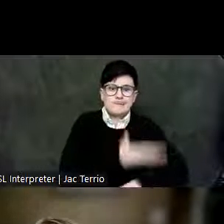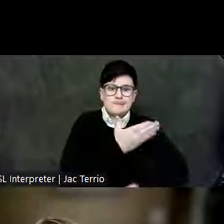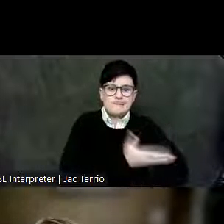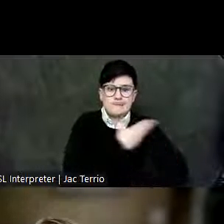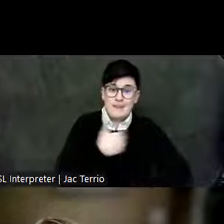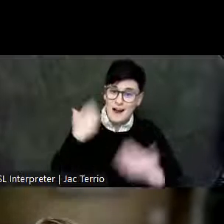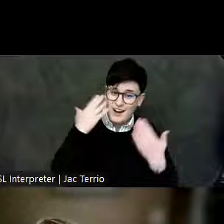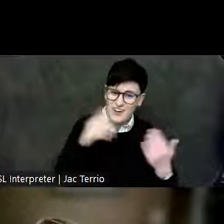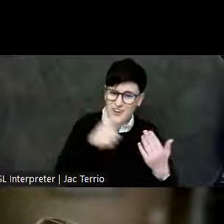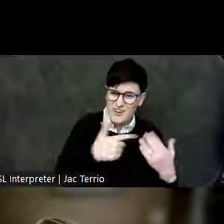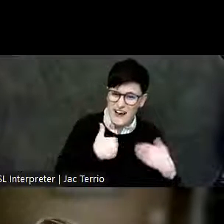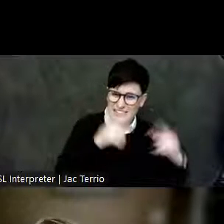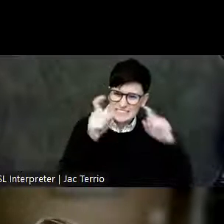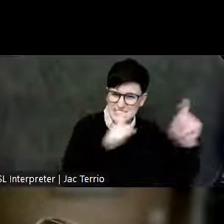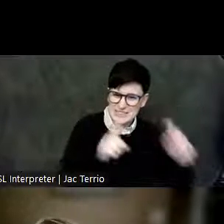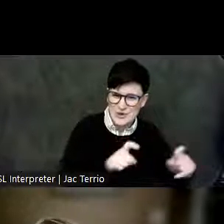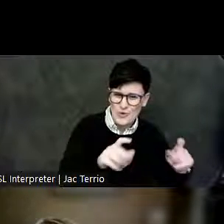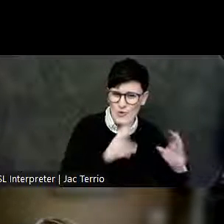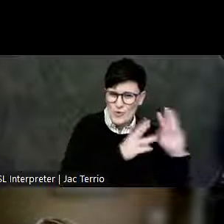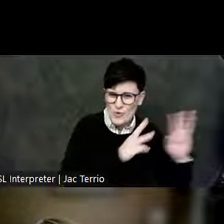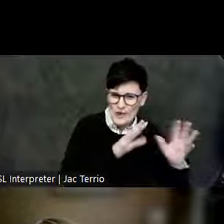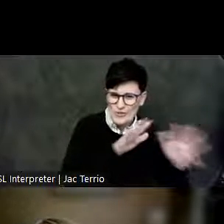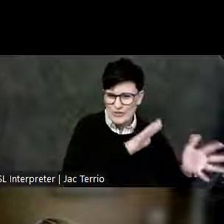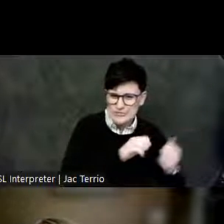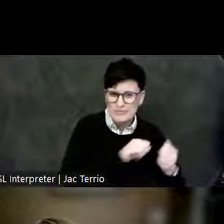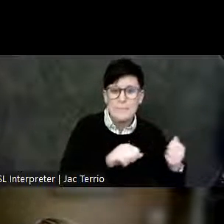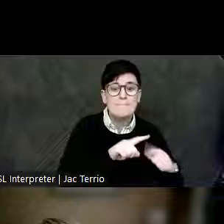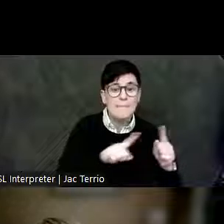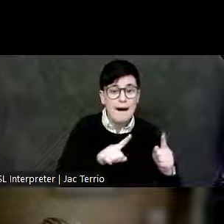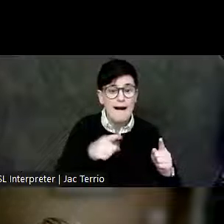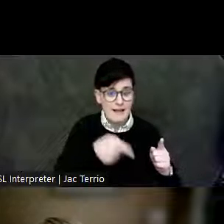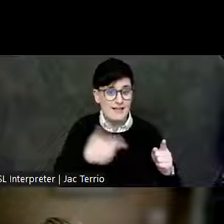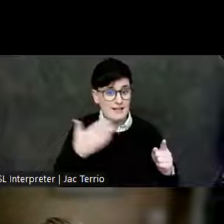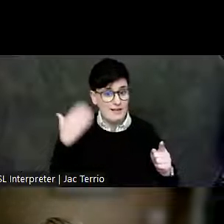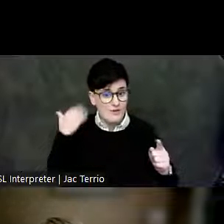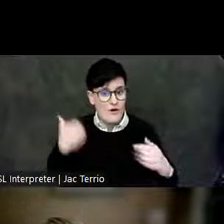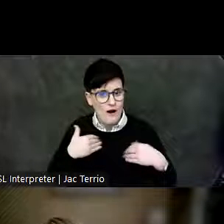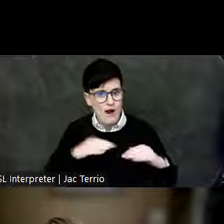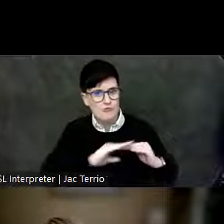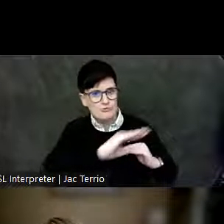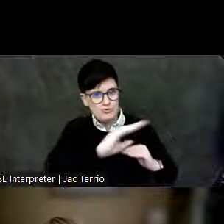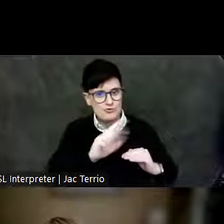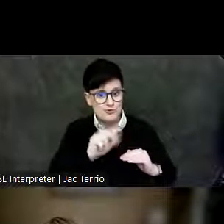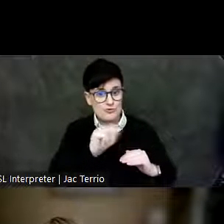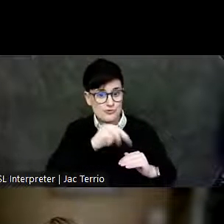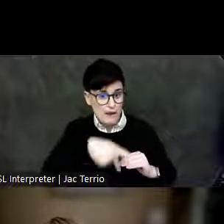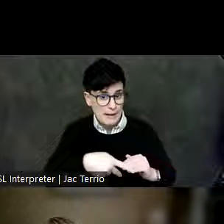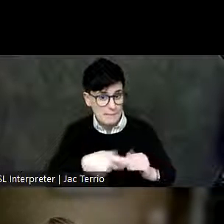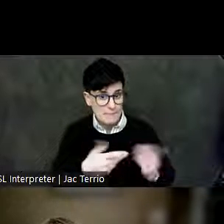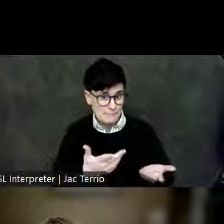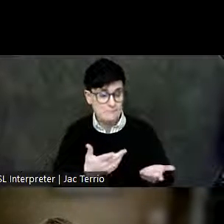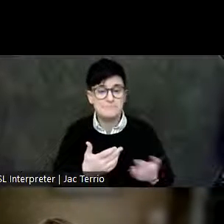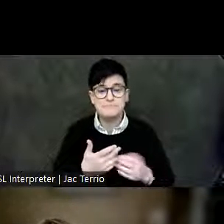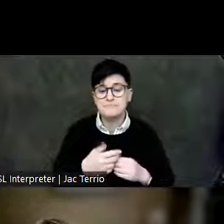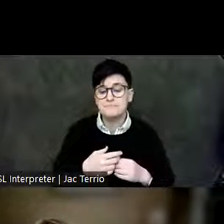and I'm not sure what it looks like. But prior to the storm, they had a ramp and everything, so it was really nice. I